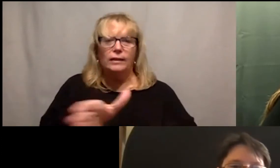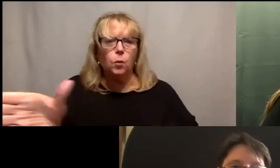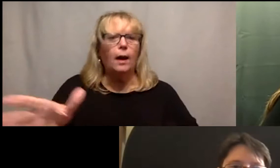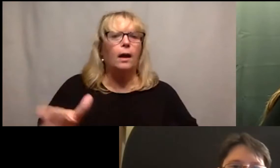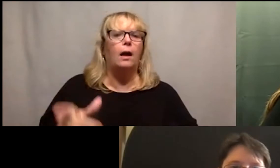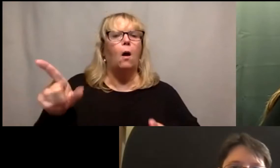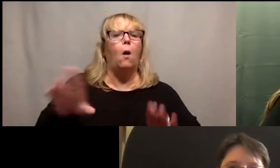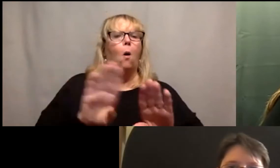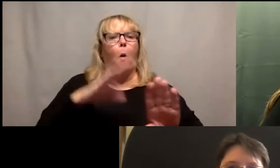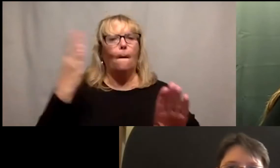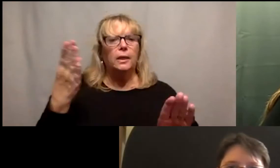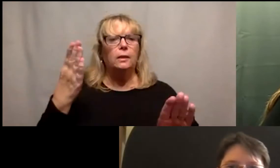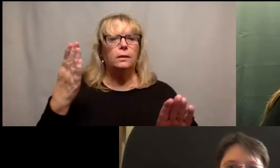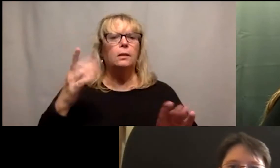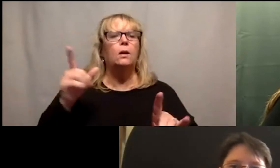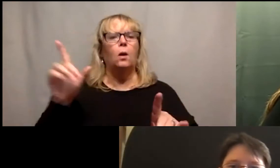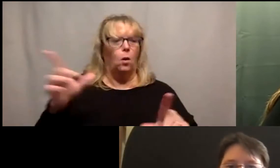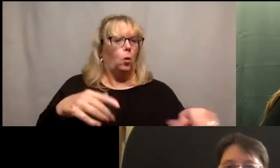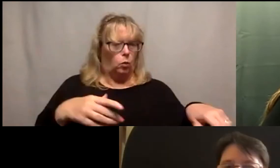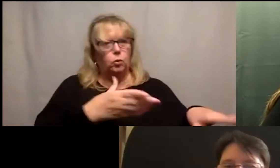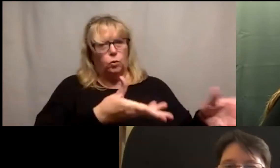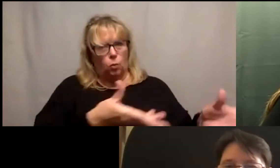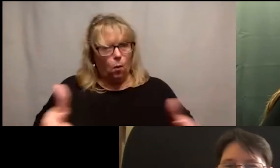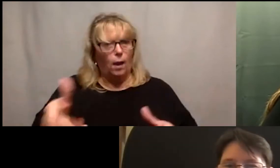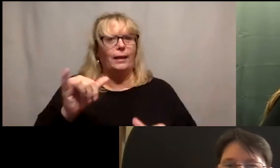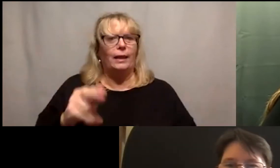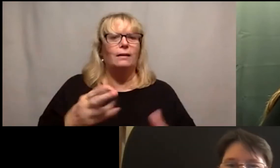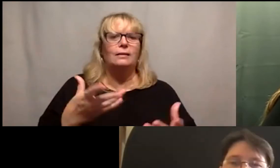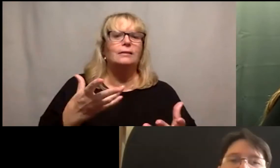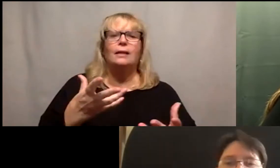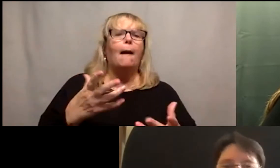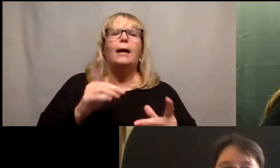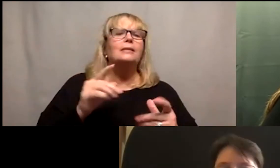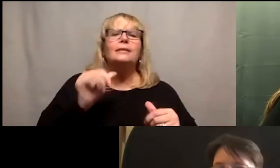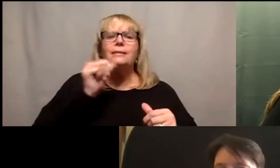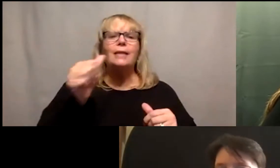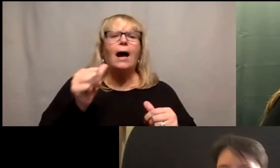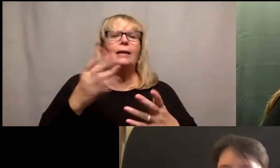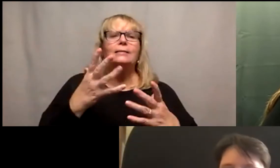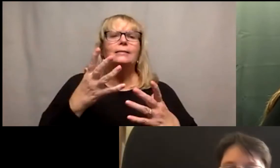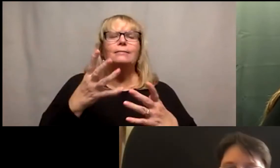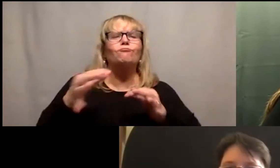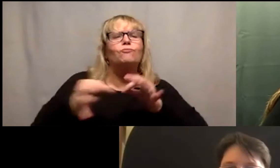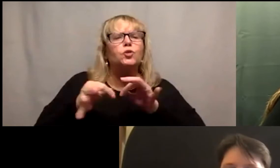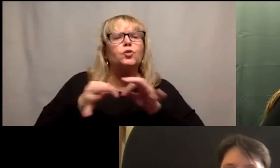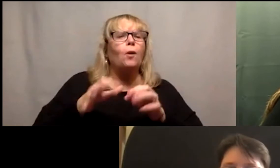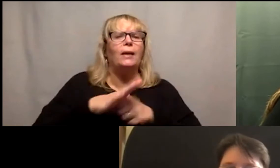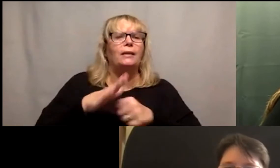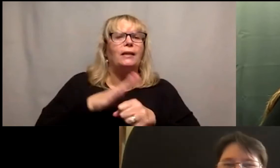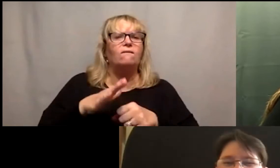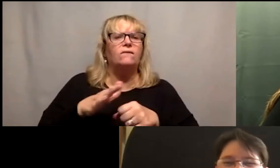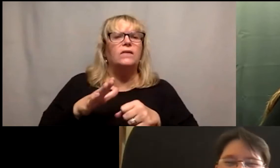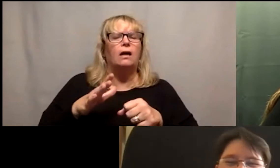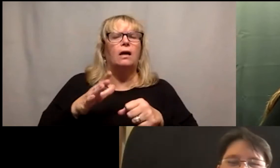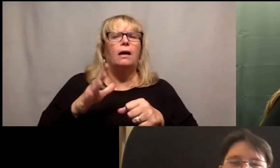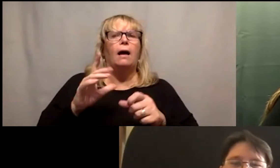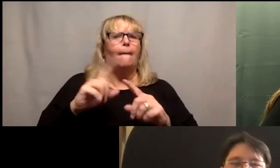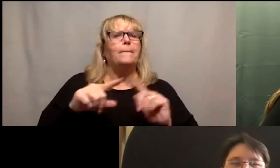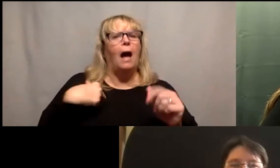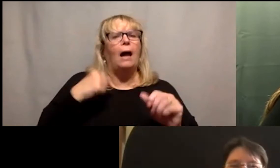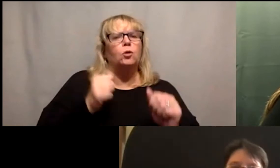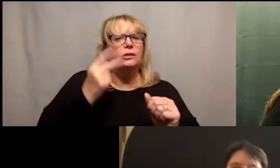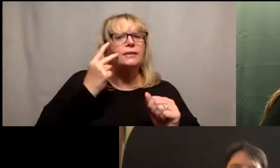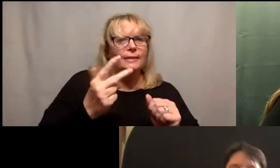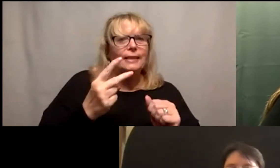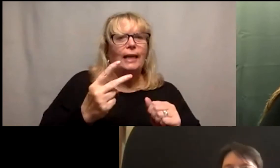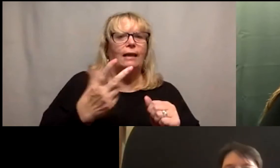and he'd say, okay, go ahead in, it just wasn't descriptive enough, but I could see well enough. And it's like, that is fine.